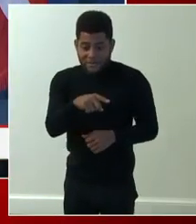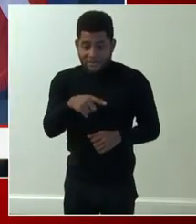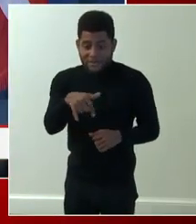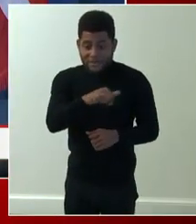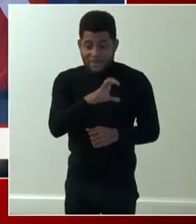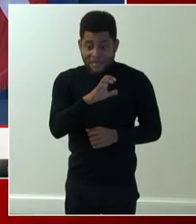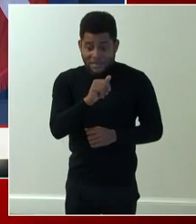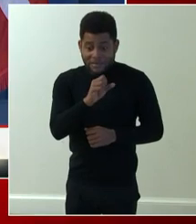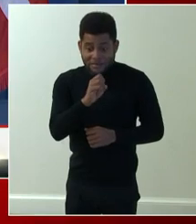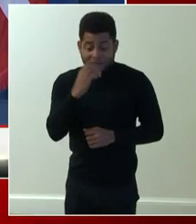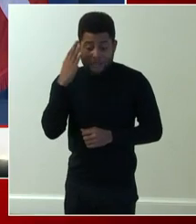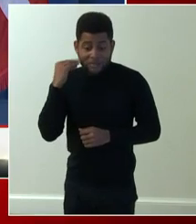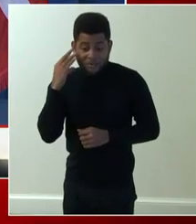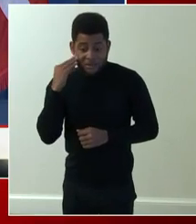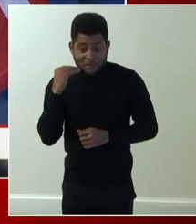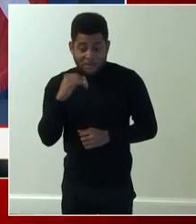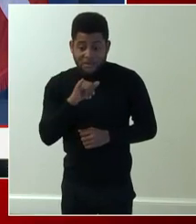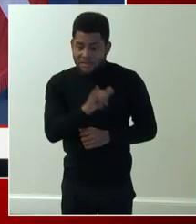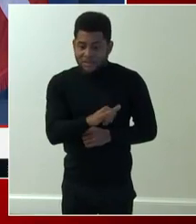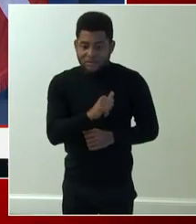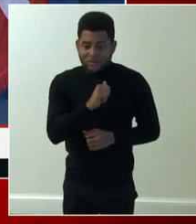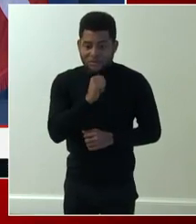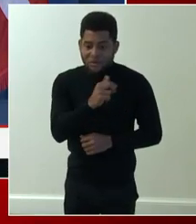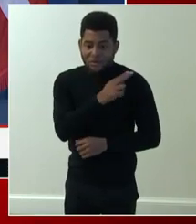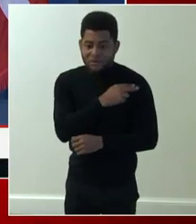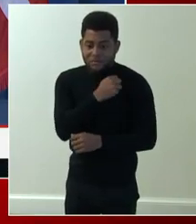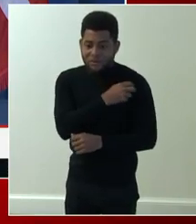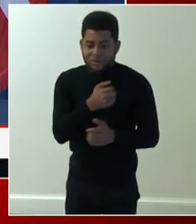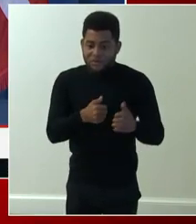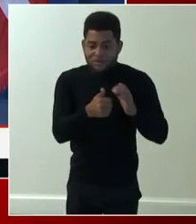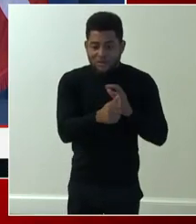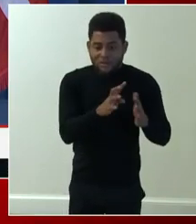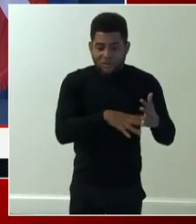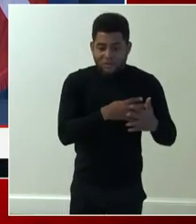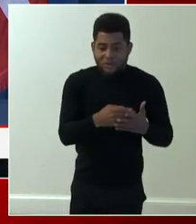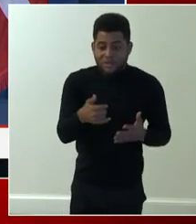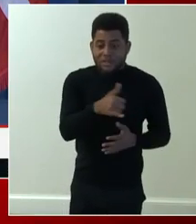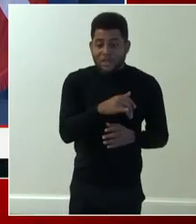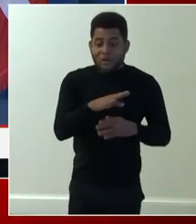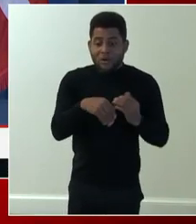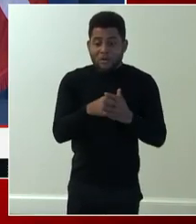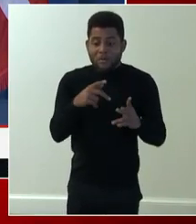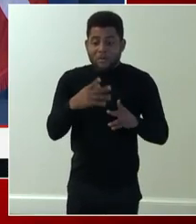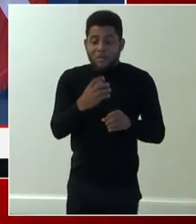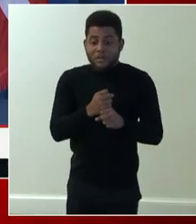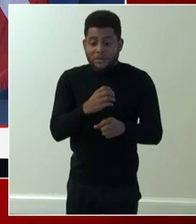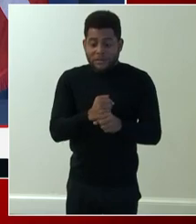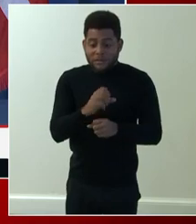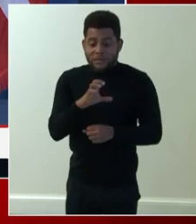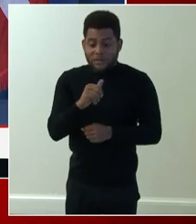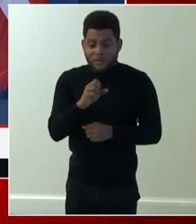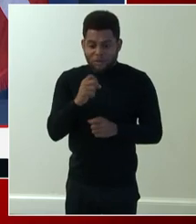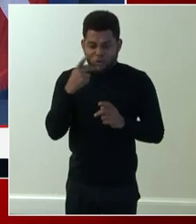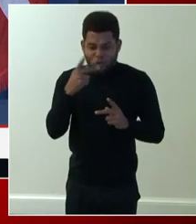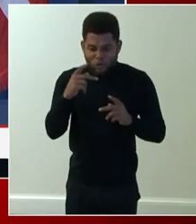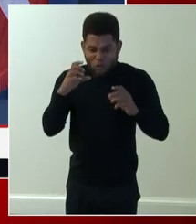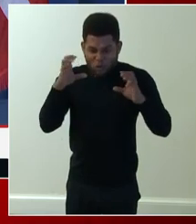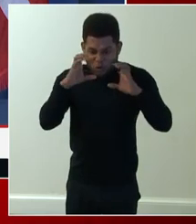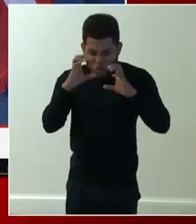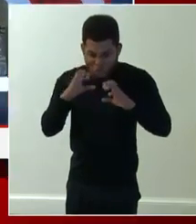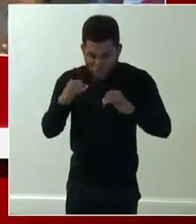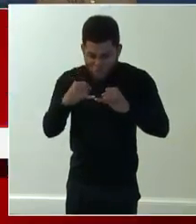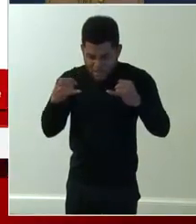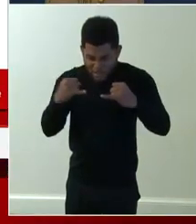a hospitalizations chart. This is how many people are getting cases versus the bottom line, the darker line, are the people who are